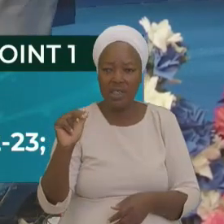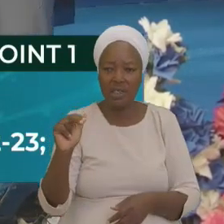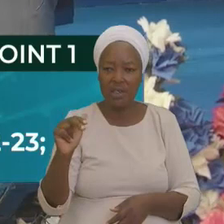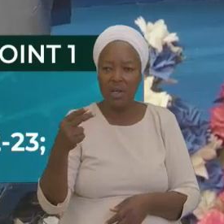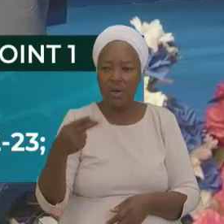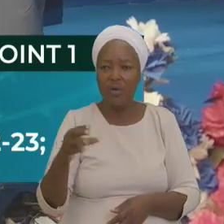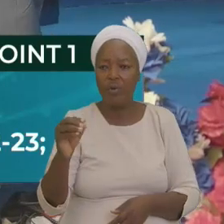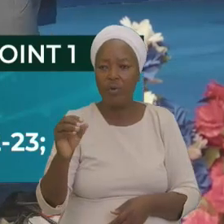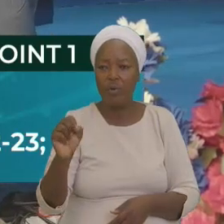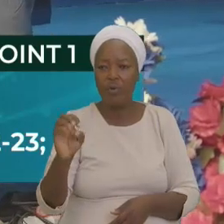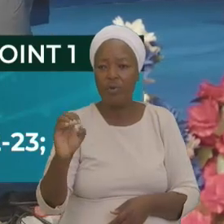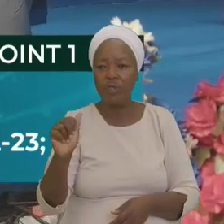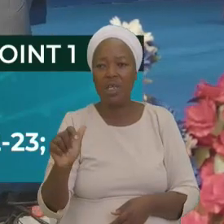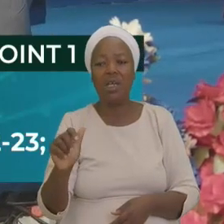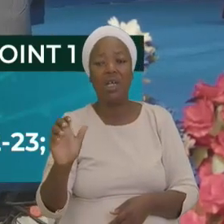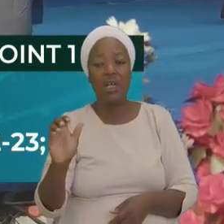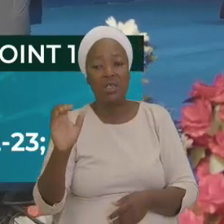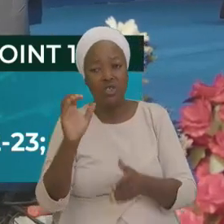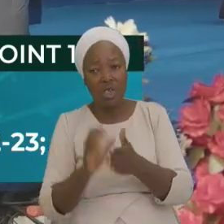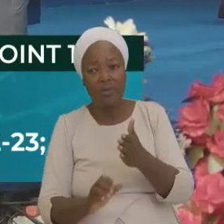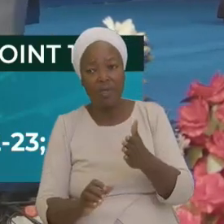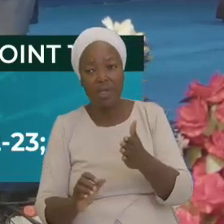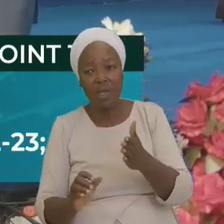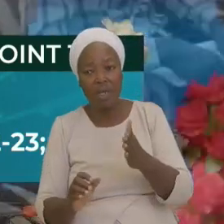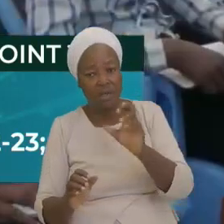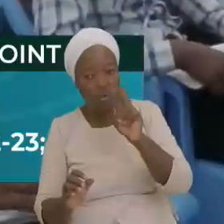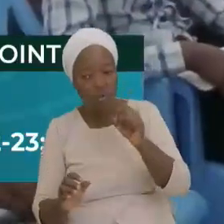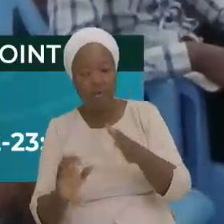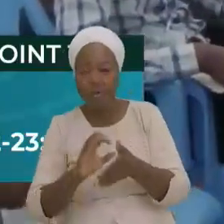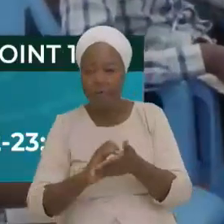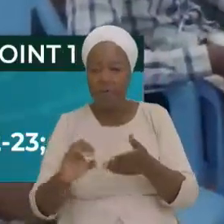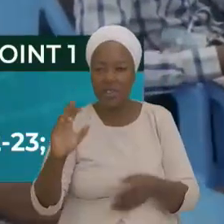Hosea chapter 12, verse 13.